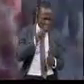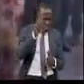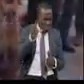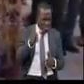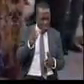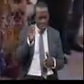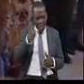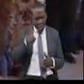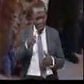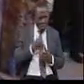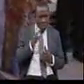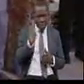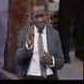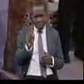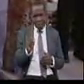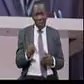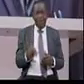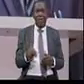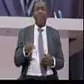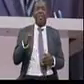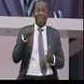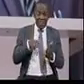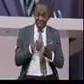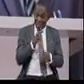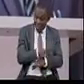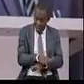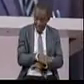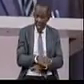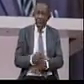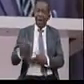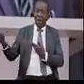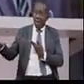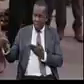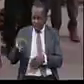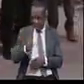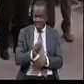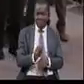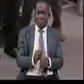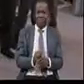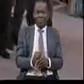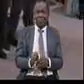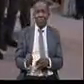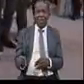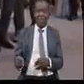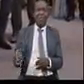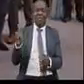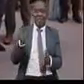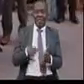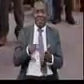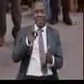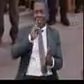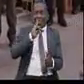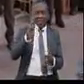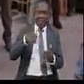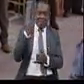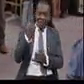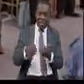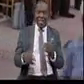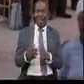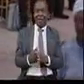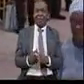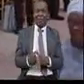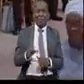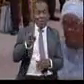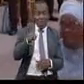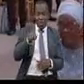This evening will be the climax. If you have never seen miracle, you will